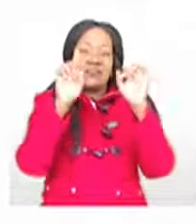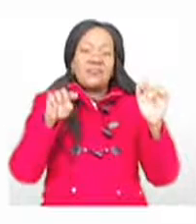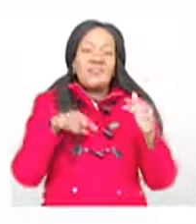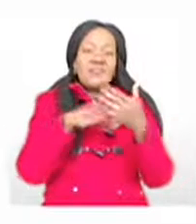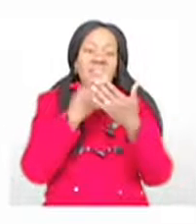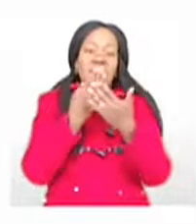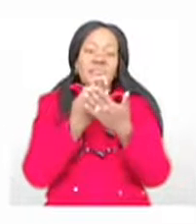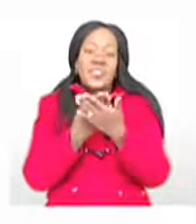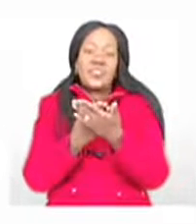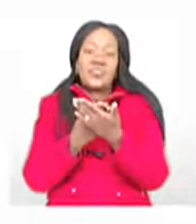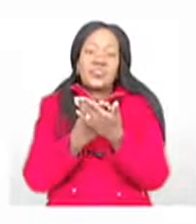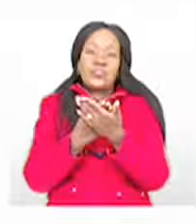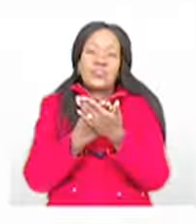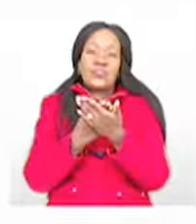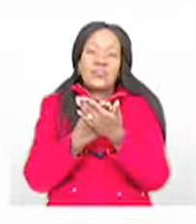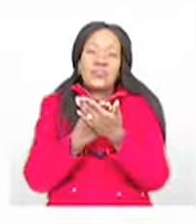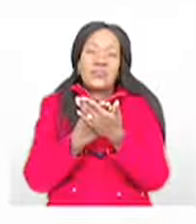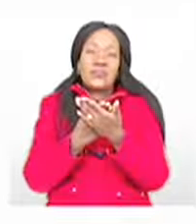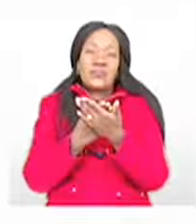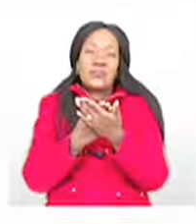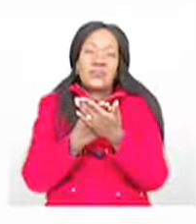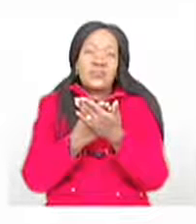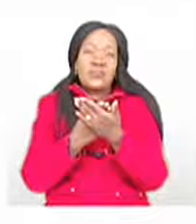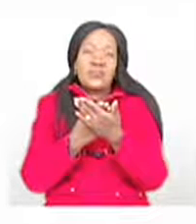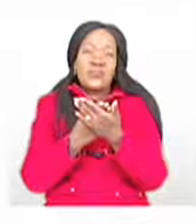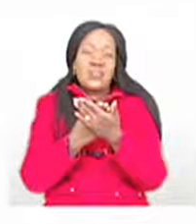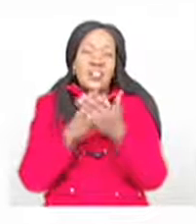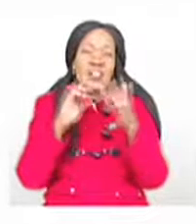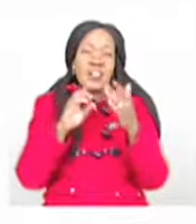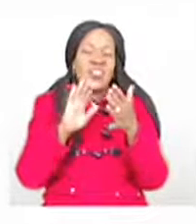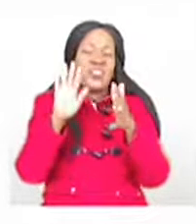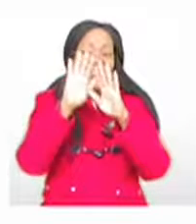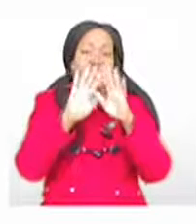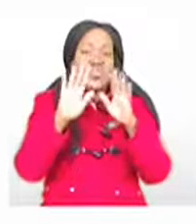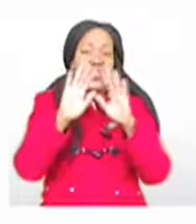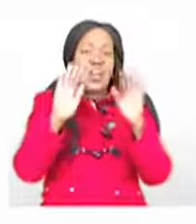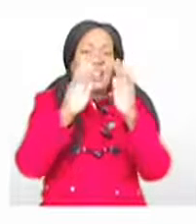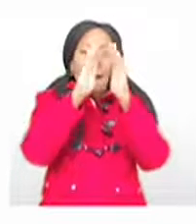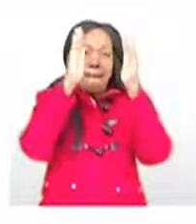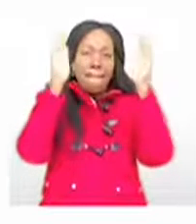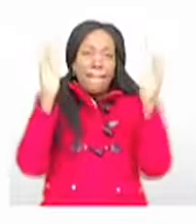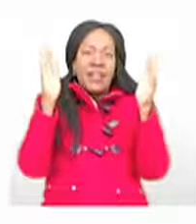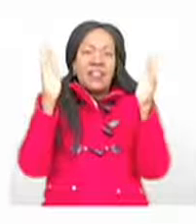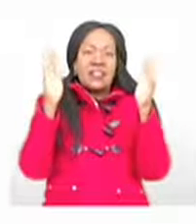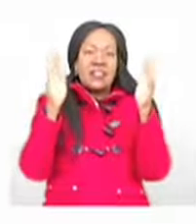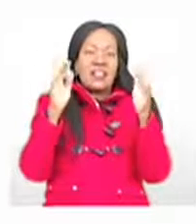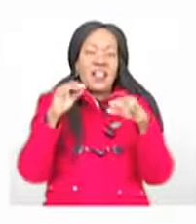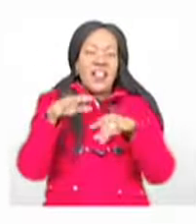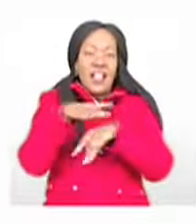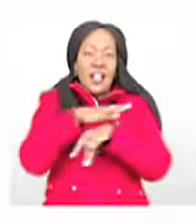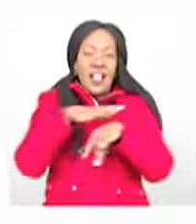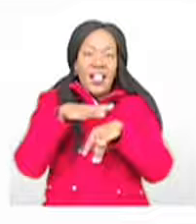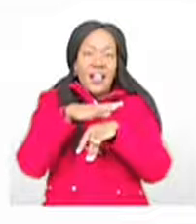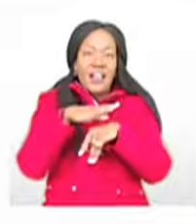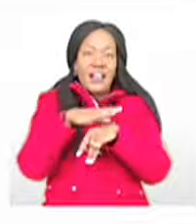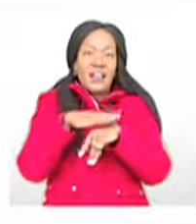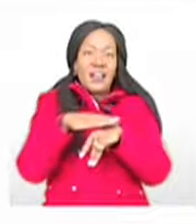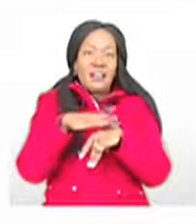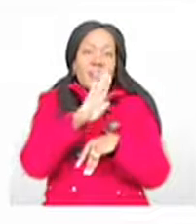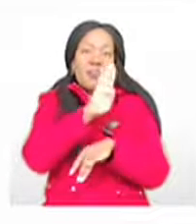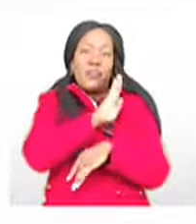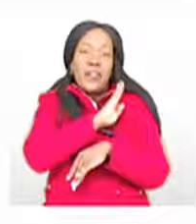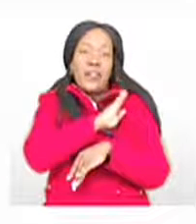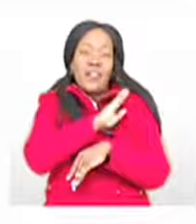picture, color the biggest picture or color the biggest animal brown and